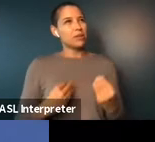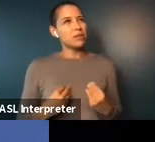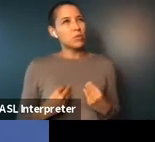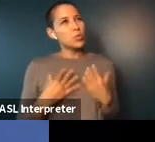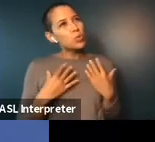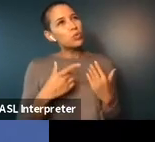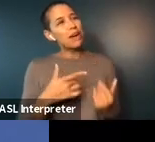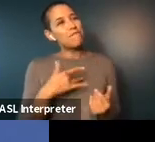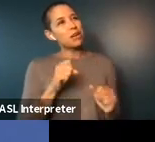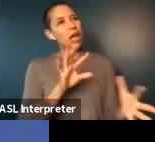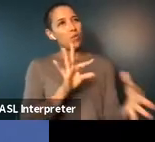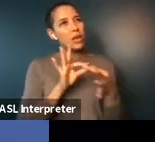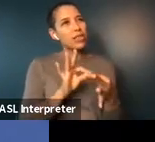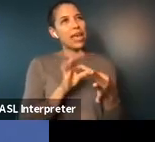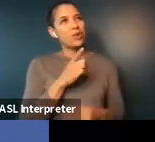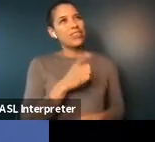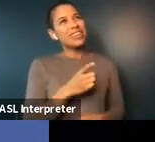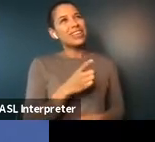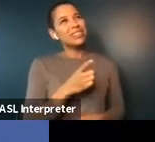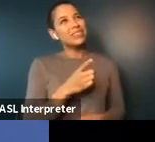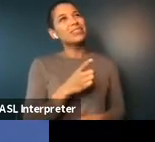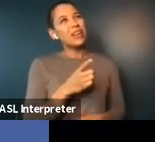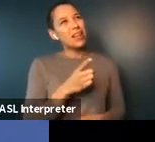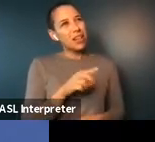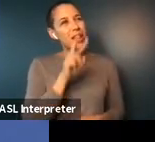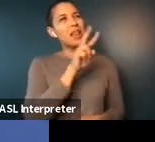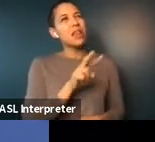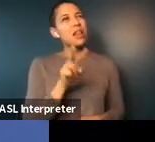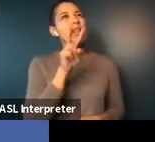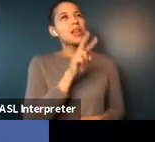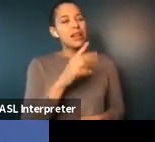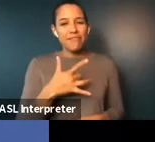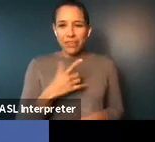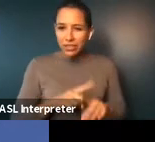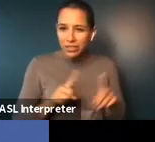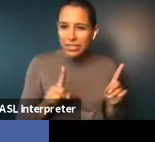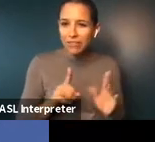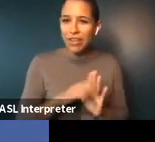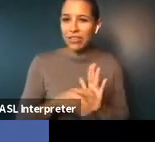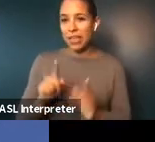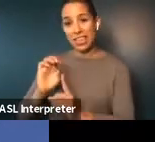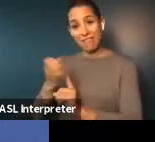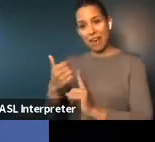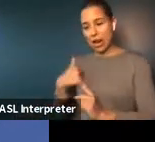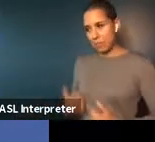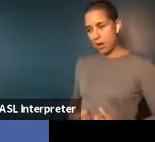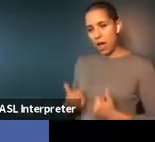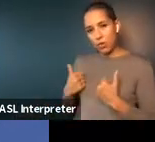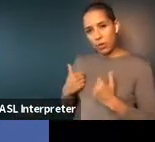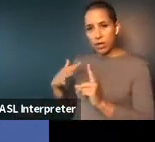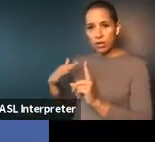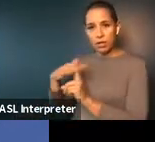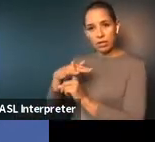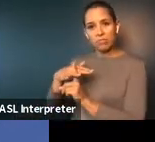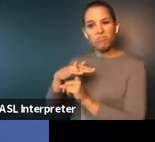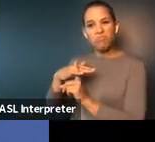relatable that feels very different from the environment in which I live, where I feel out